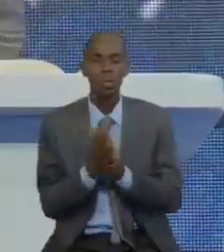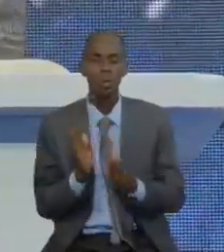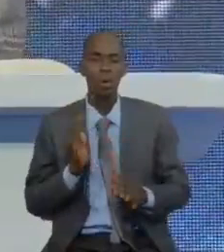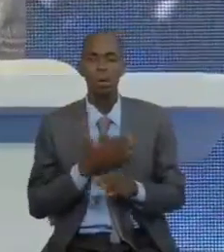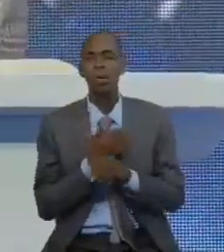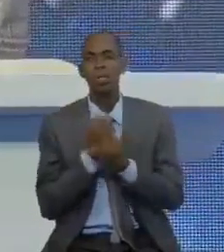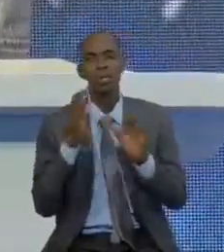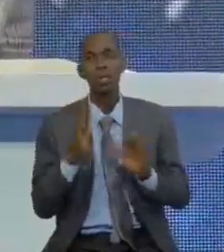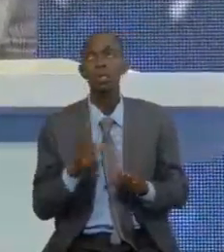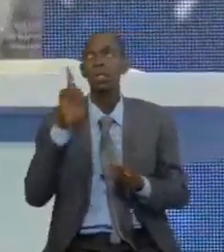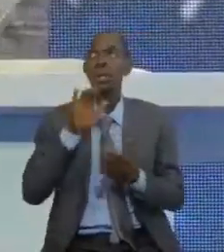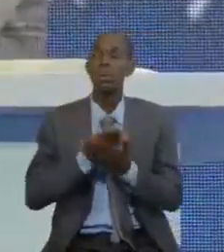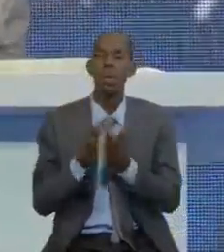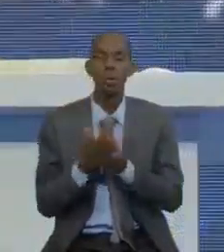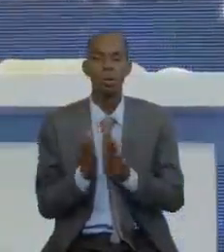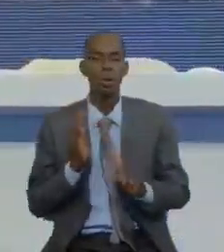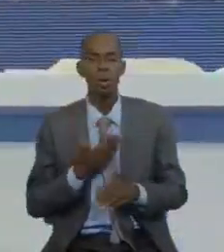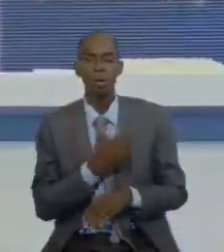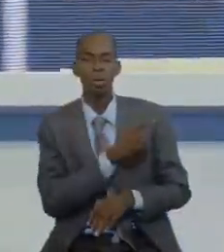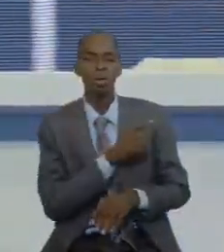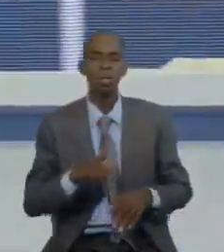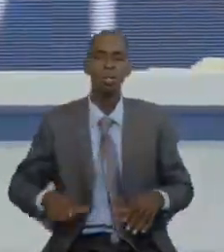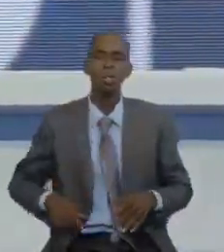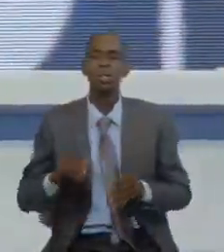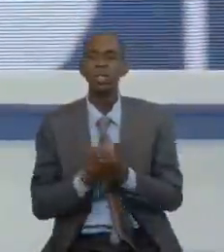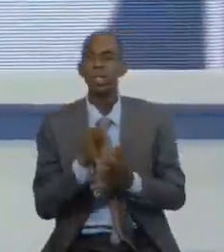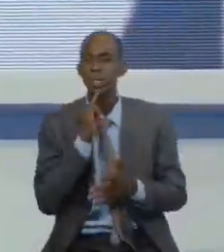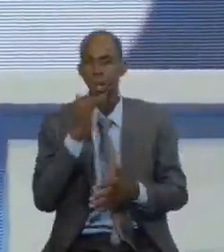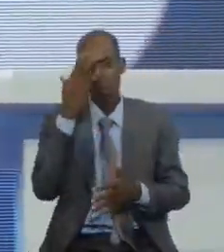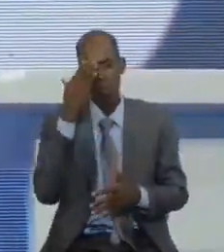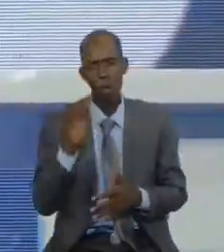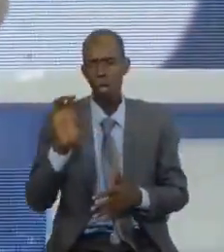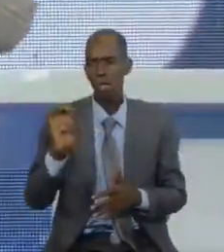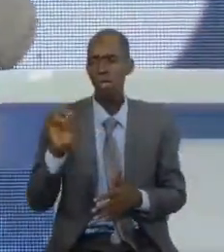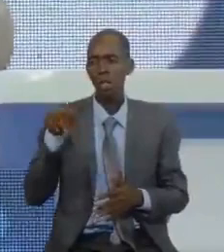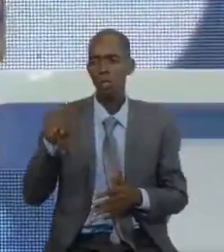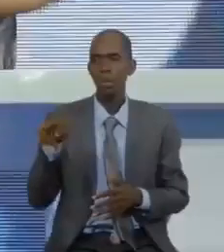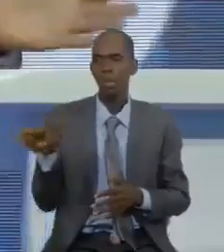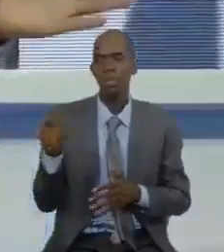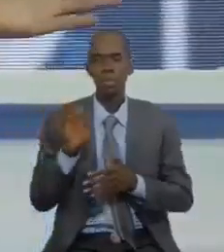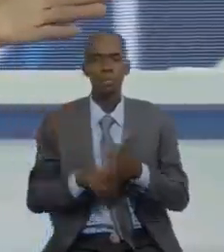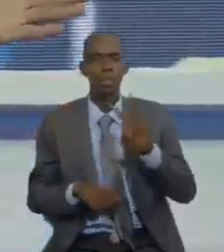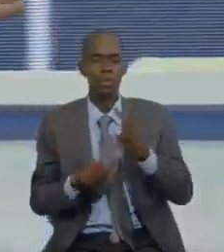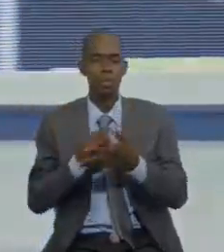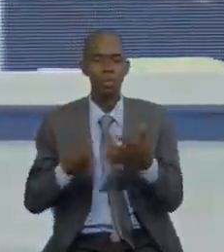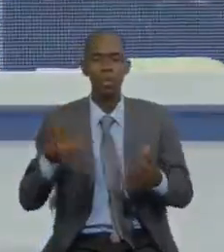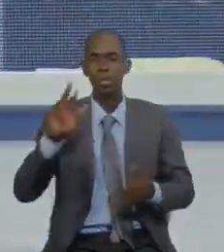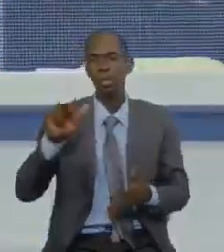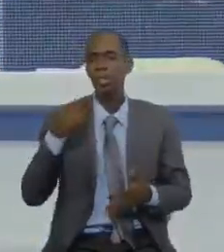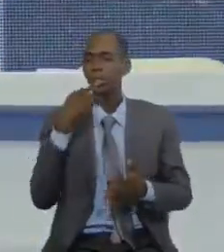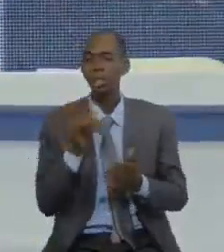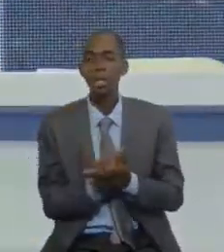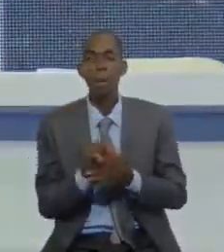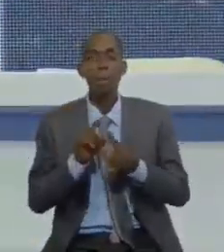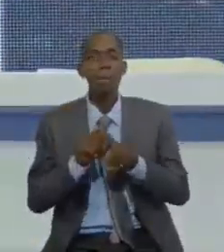He becomes our Lord. That's why Ephesians chapter 2 verse 13 says, but now